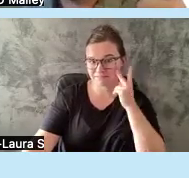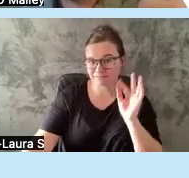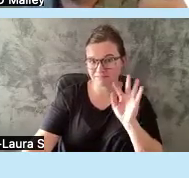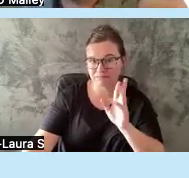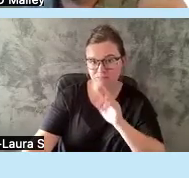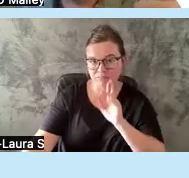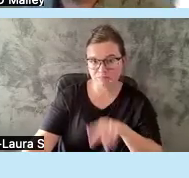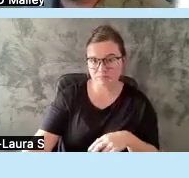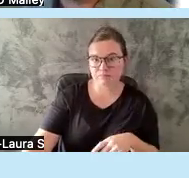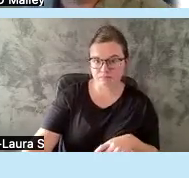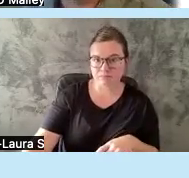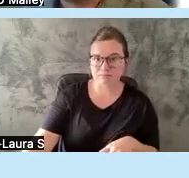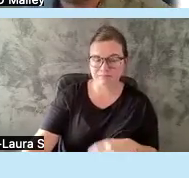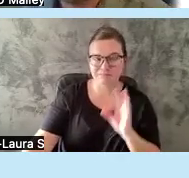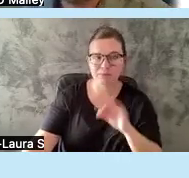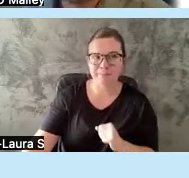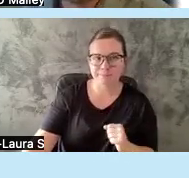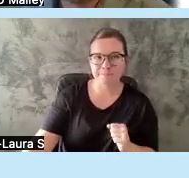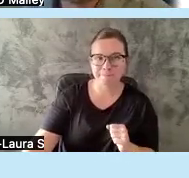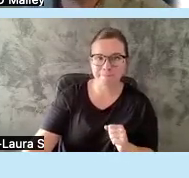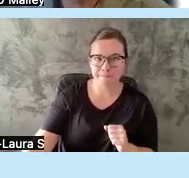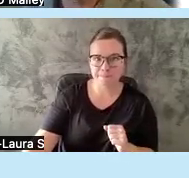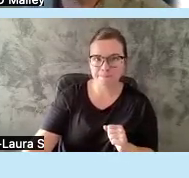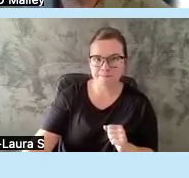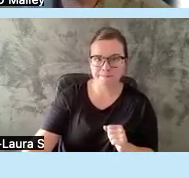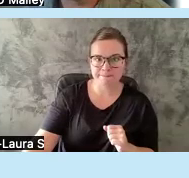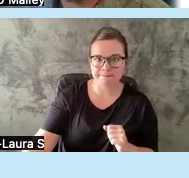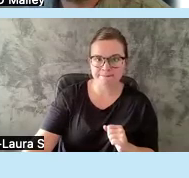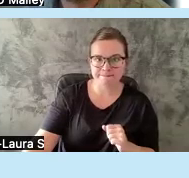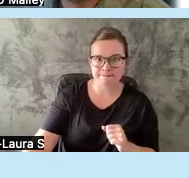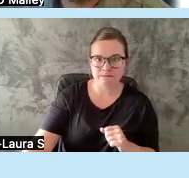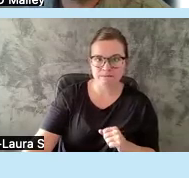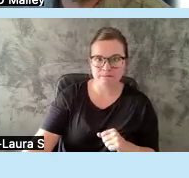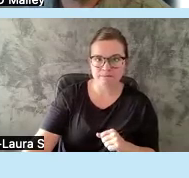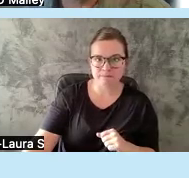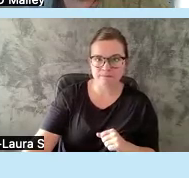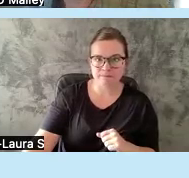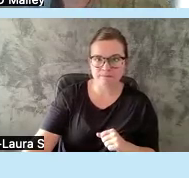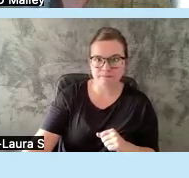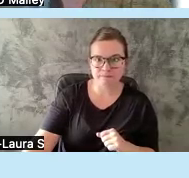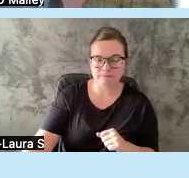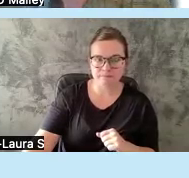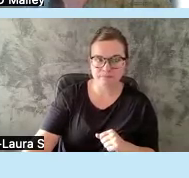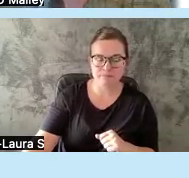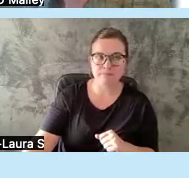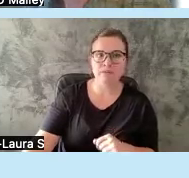responses. Yes, okay. Um, okay, so